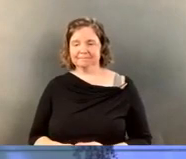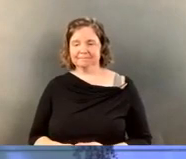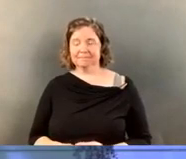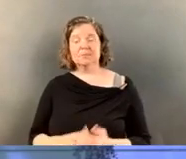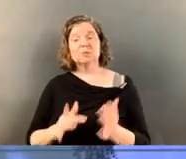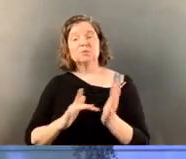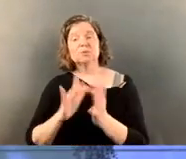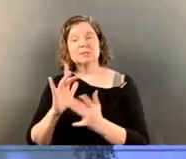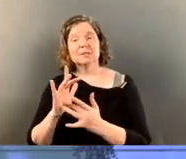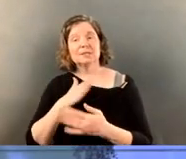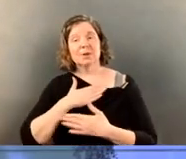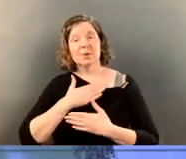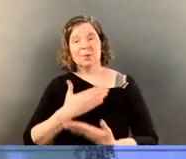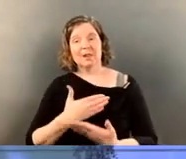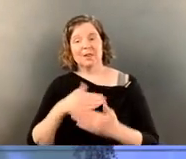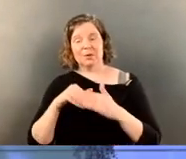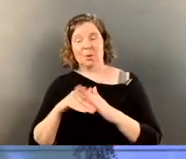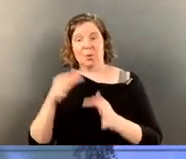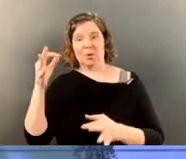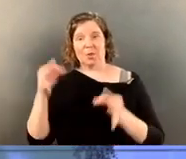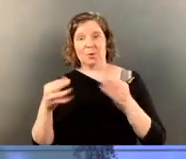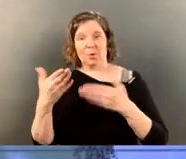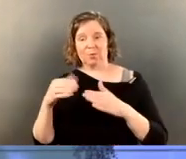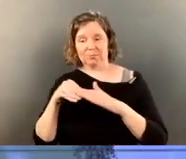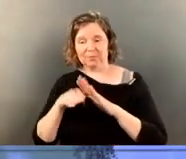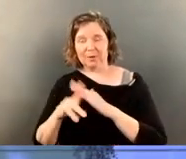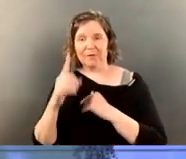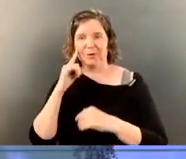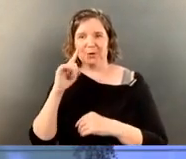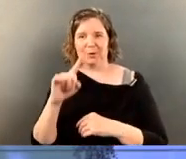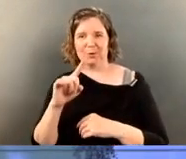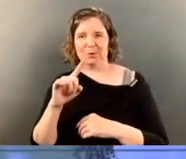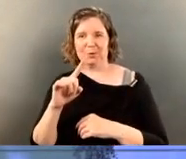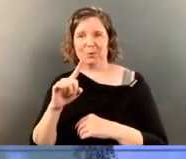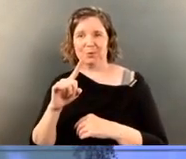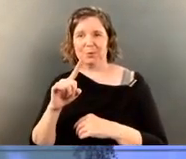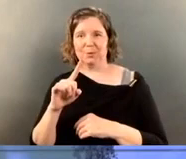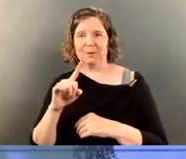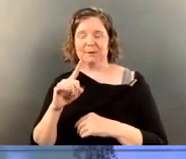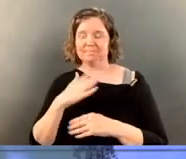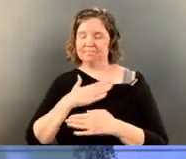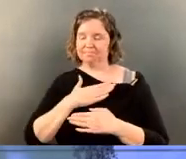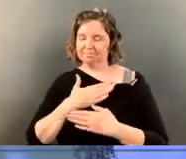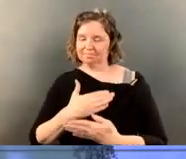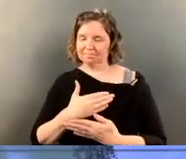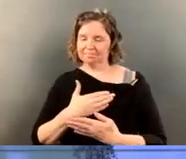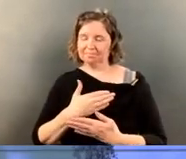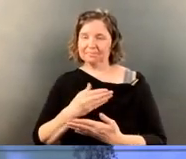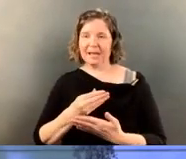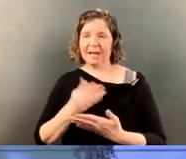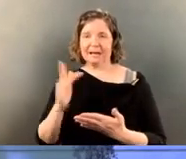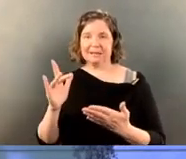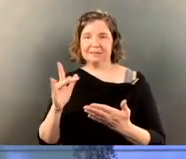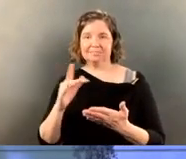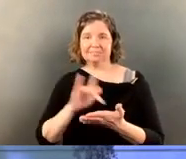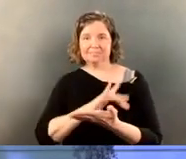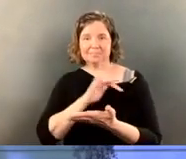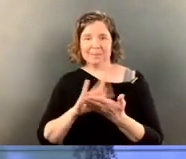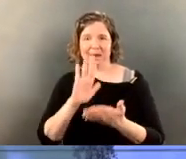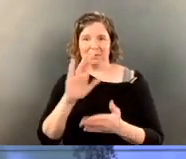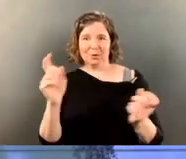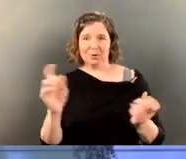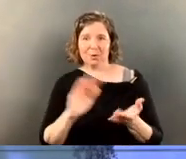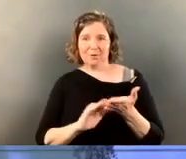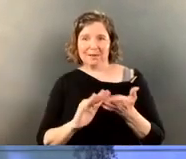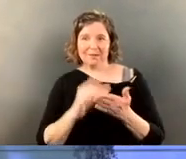So Jesus is willing to go into that courtroom for you. And he purchased your forgiveness for you. So you never have to pay